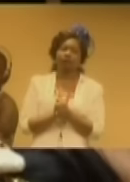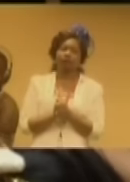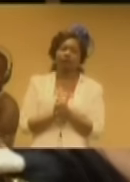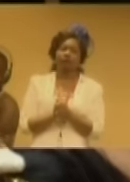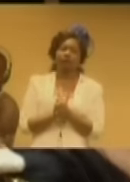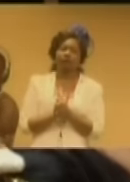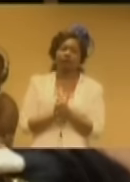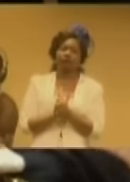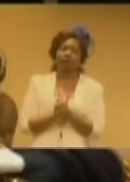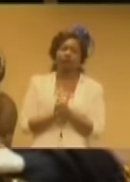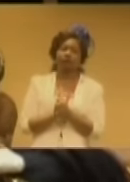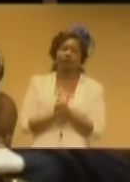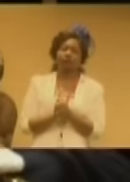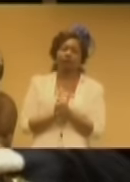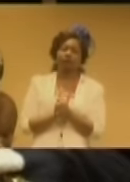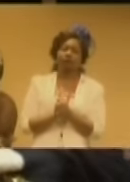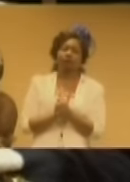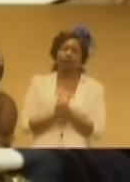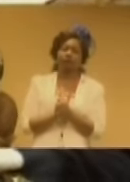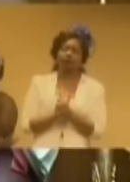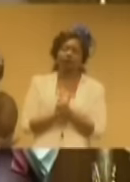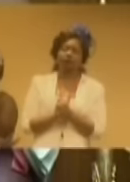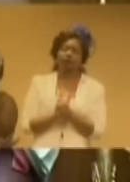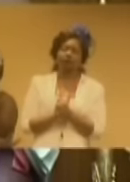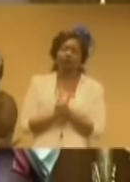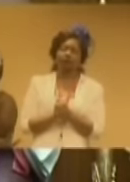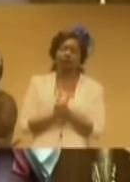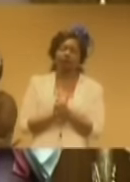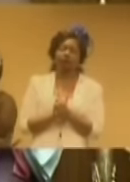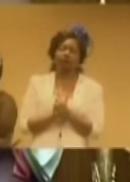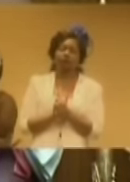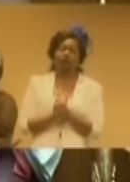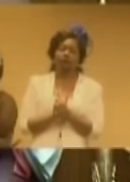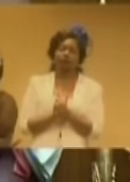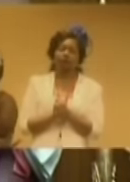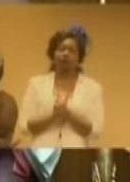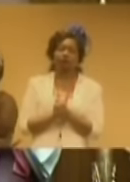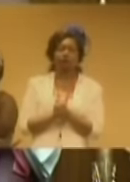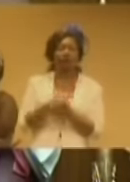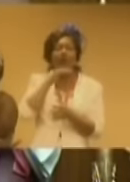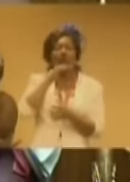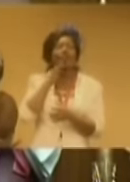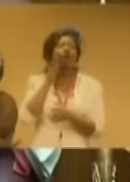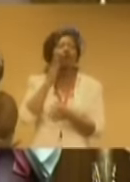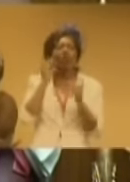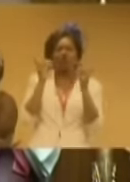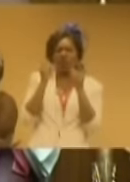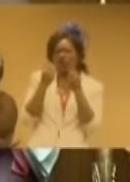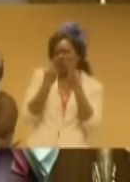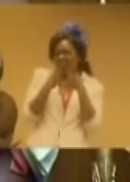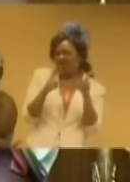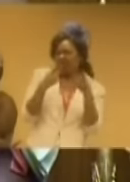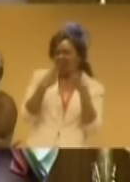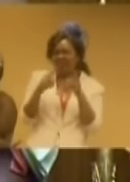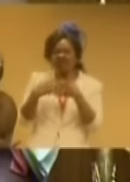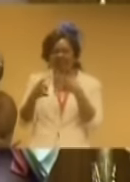kingdom should invest in diverse industries with multi-billion turnovers, saying the country should not jeopardize national programs